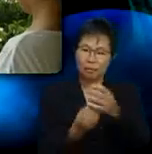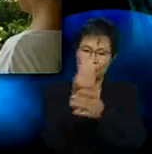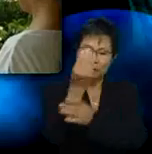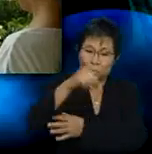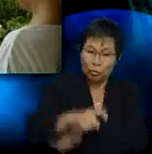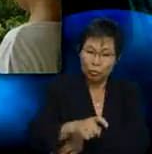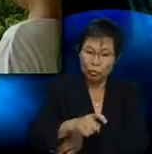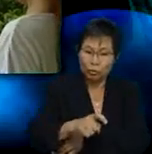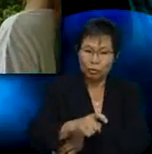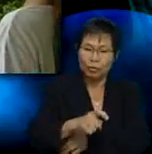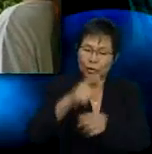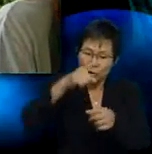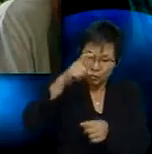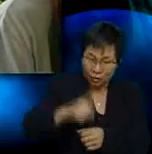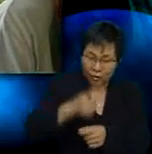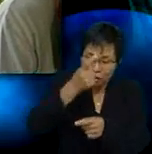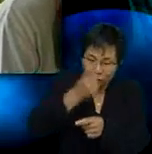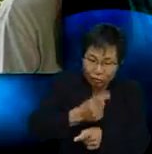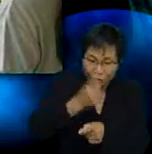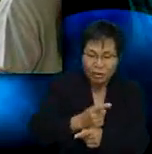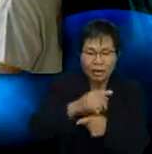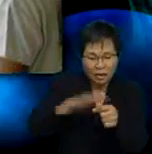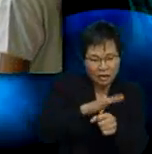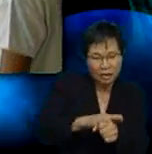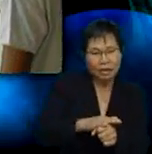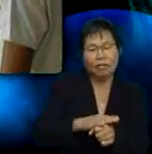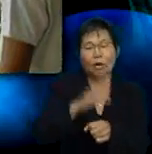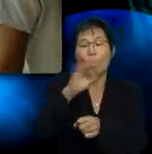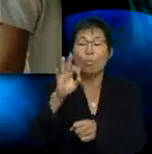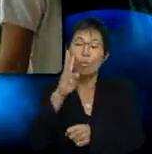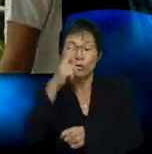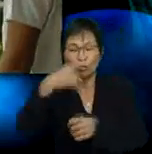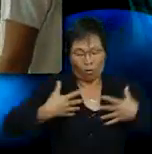Plants need the right amount of water for healthy growth.